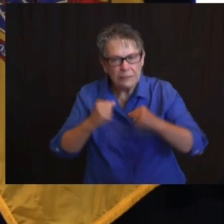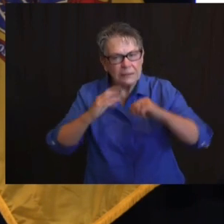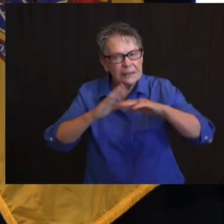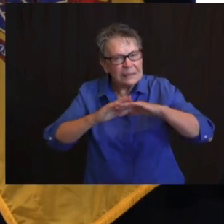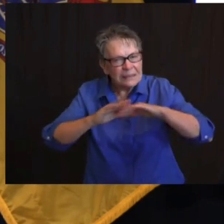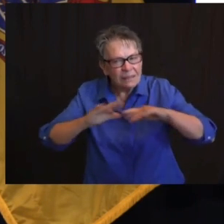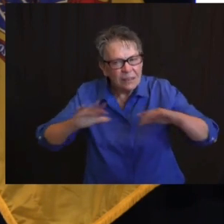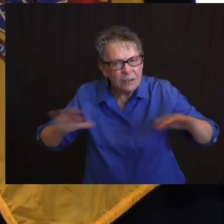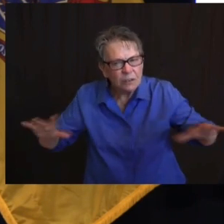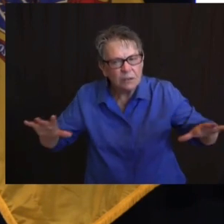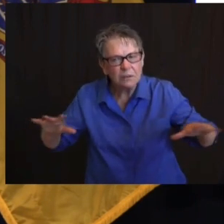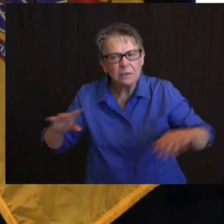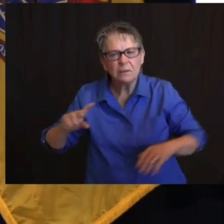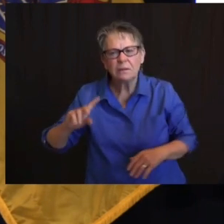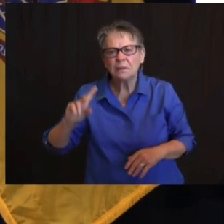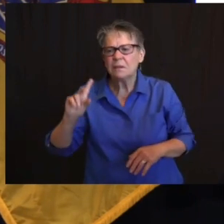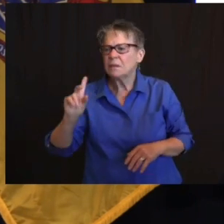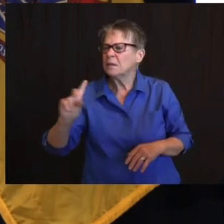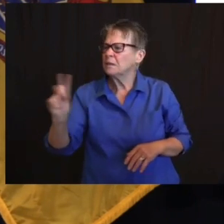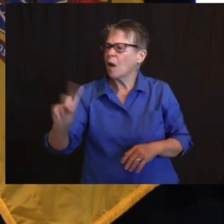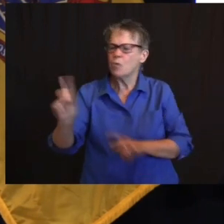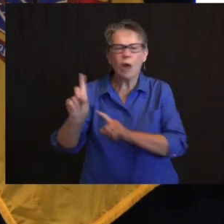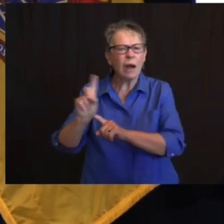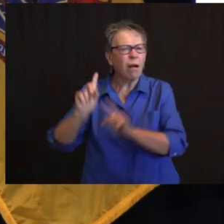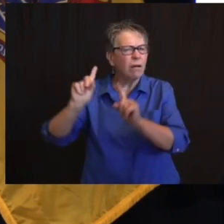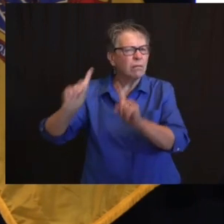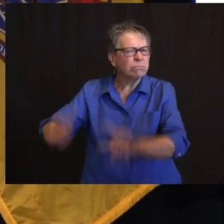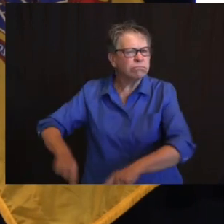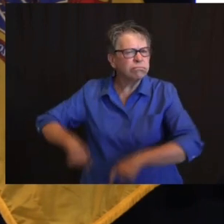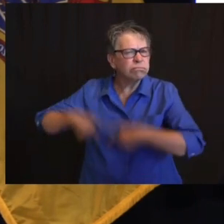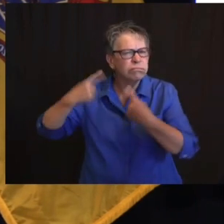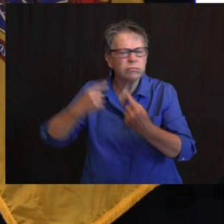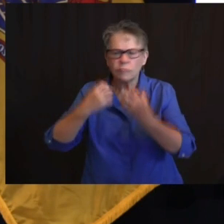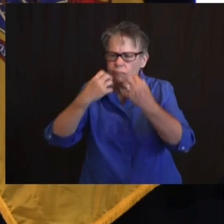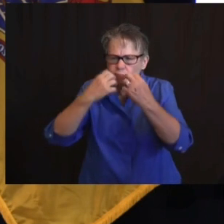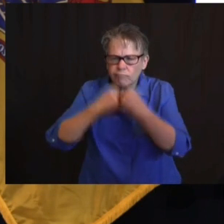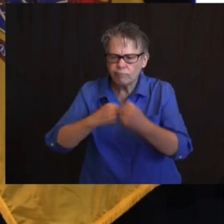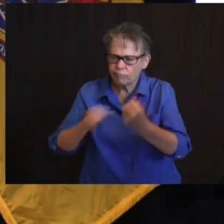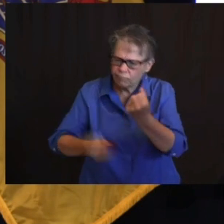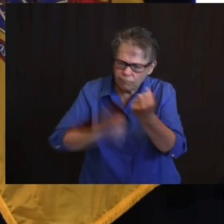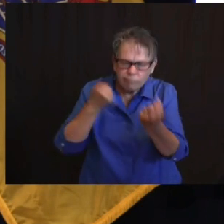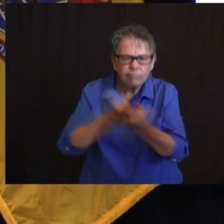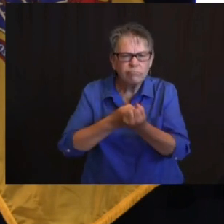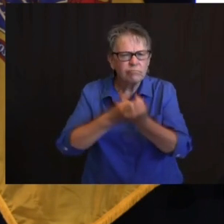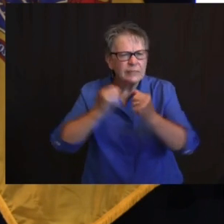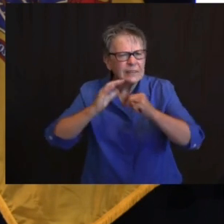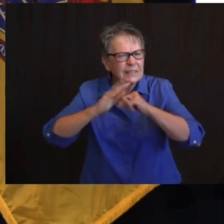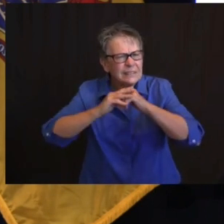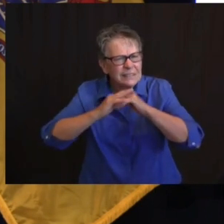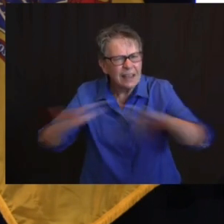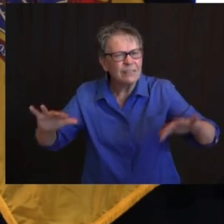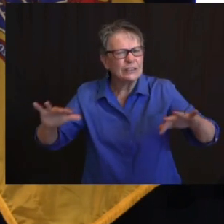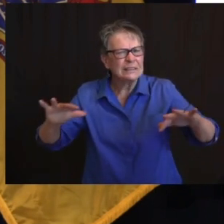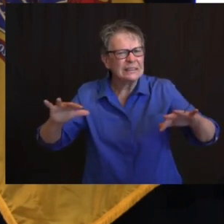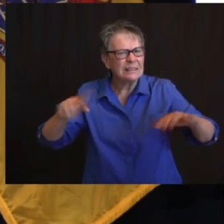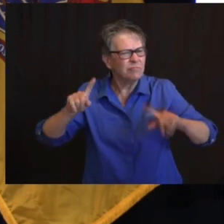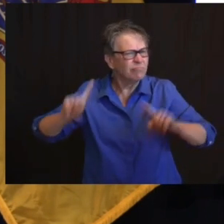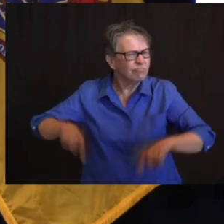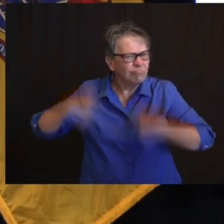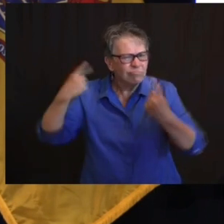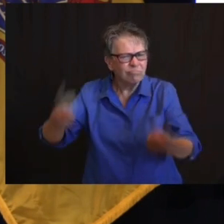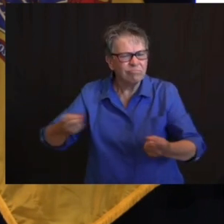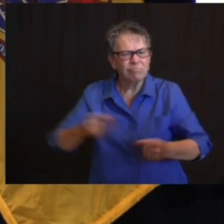in time. We'll follow up with you on the other details. Thank you. Elise, good afternoon. Hi, good afternoon. Can you put